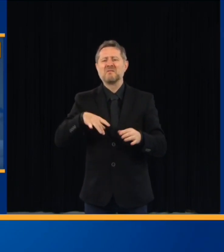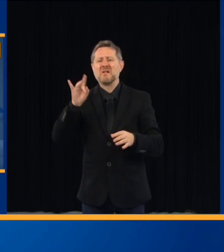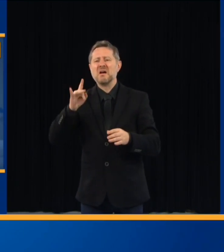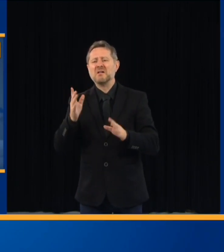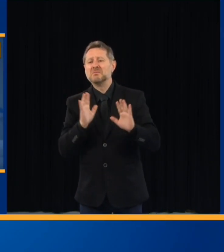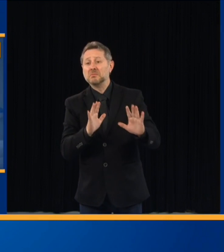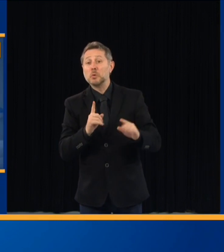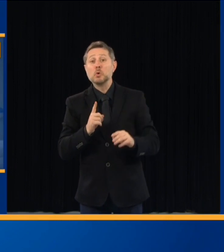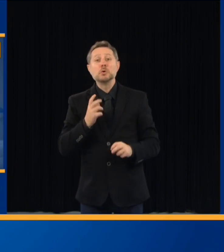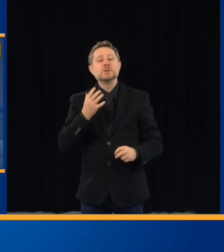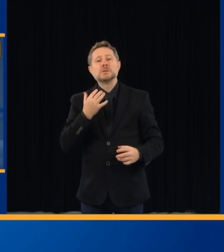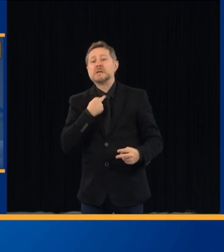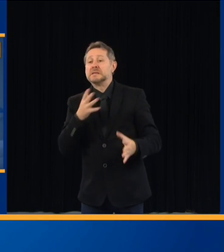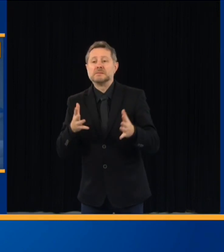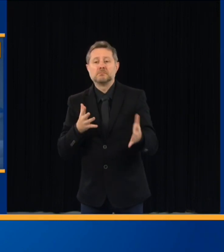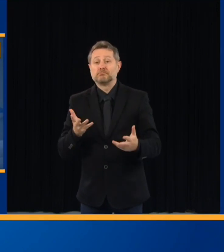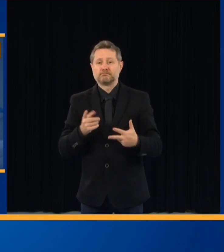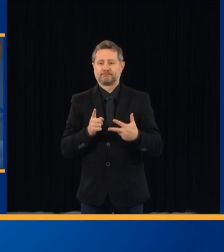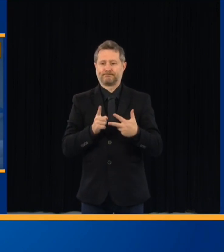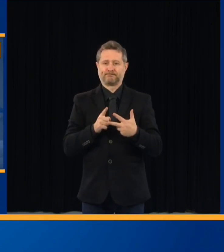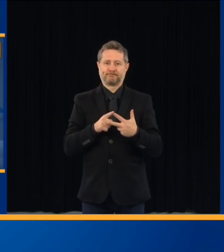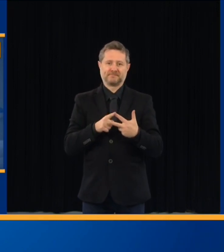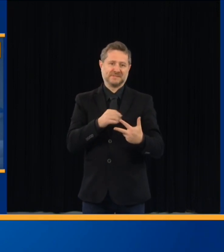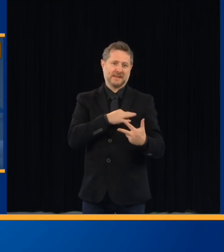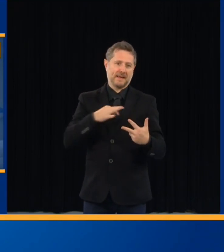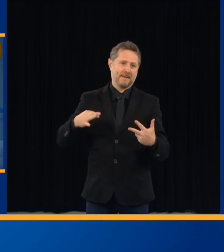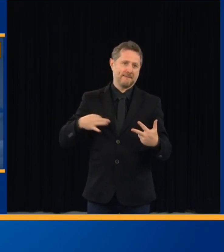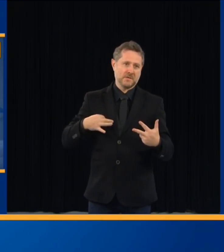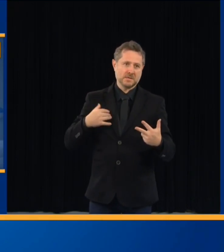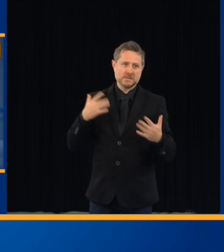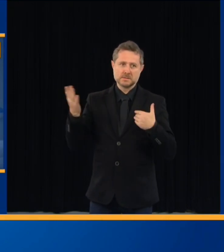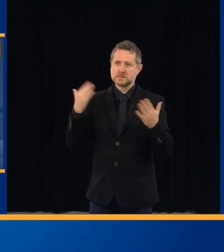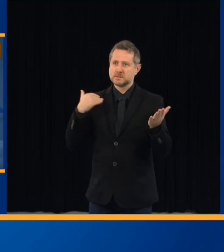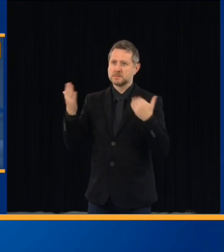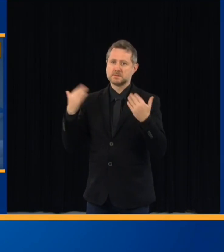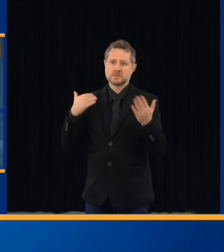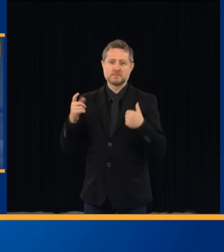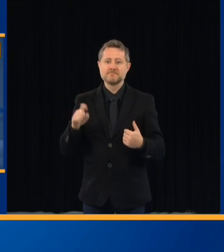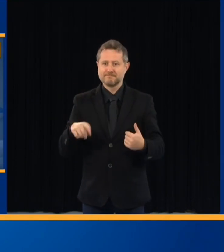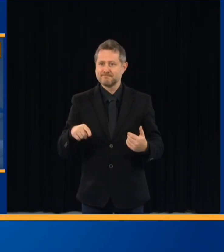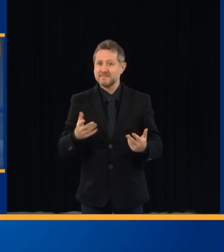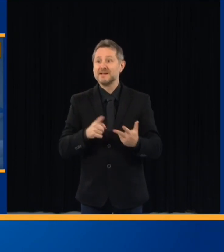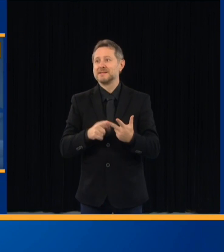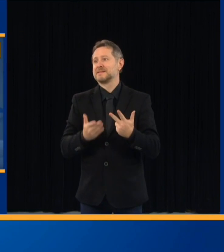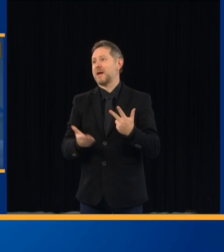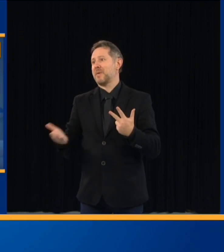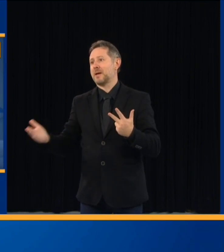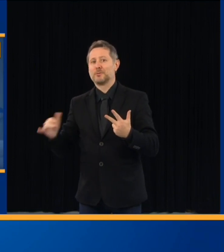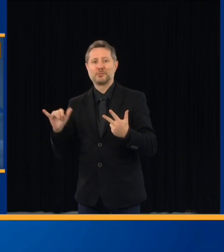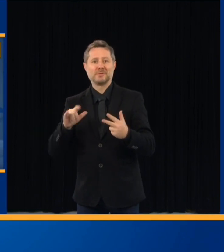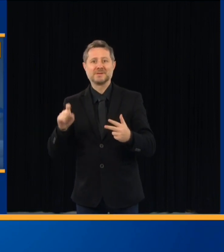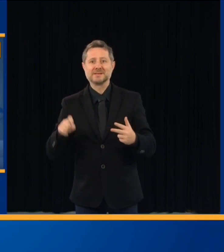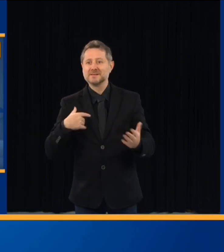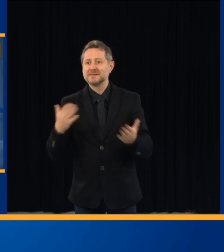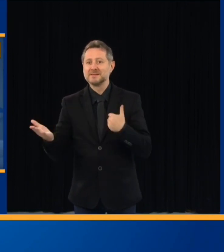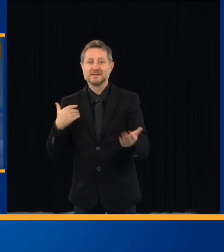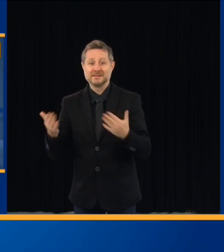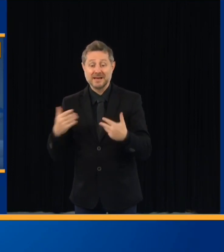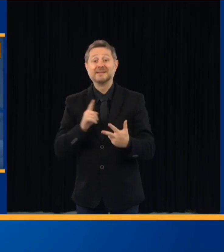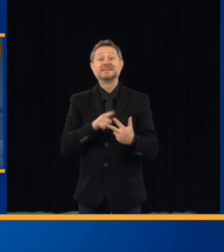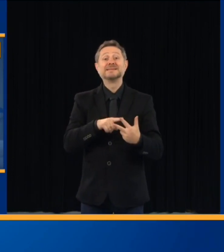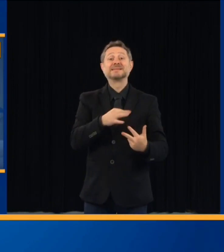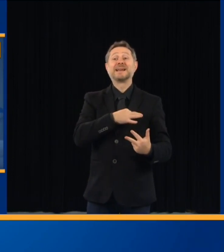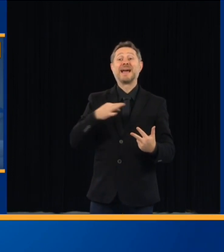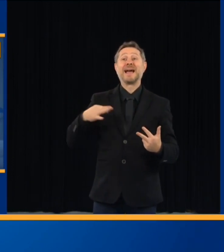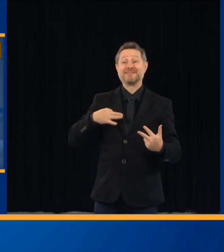and the supplies, which is what we've been talking about. On the staff, we're continuing to shift staff from the upstate hospitals that are less impacted